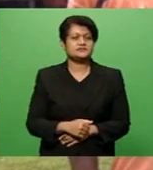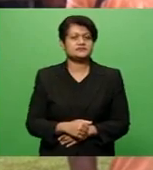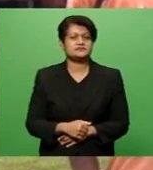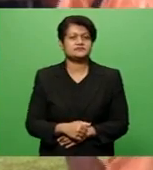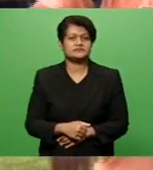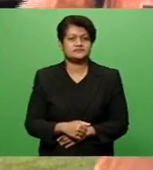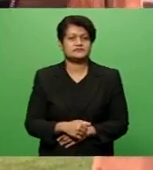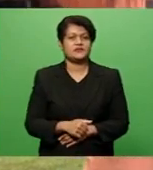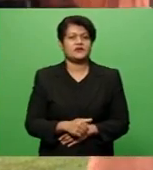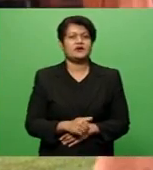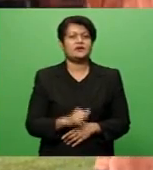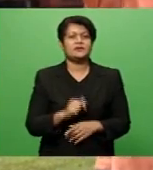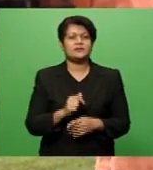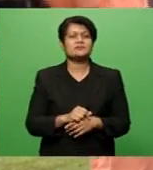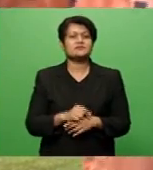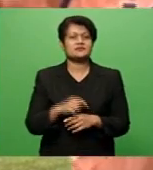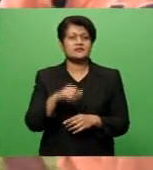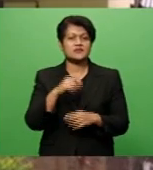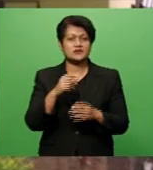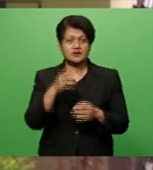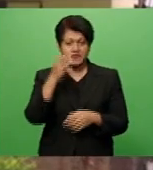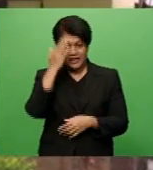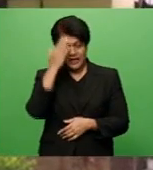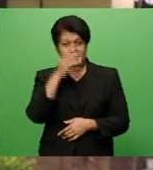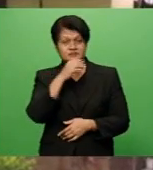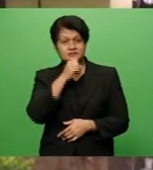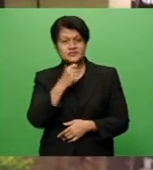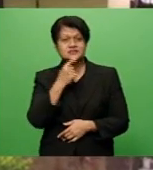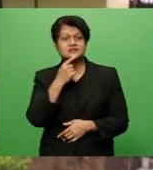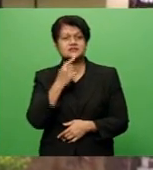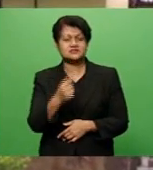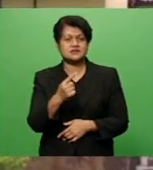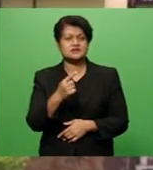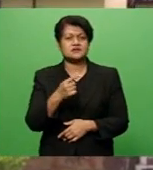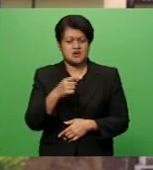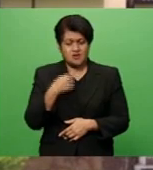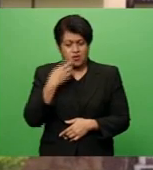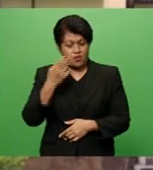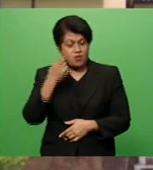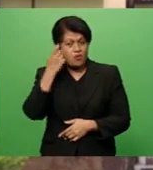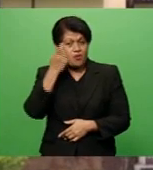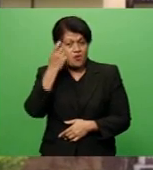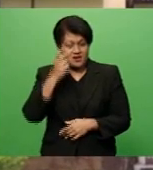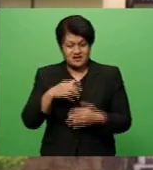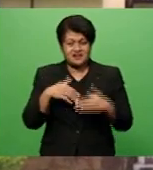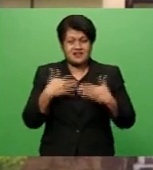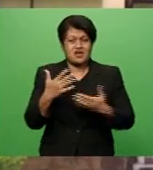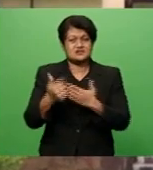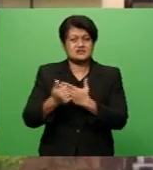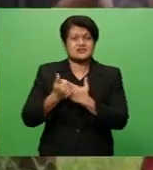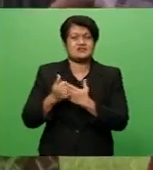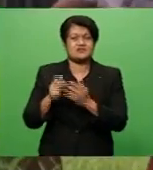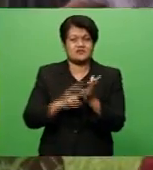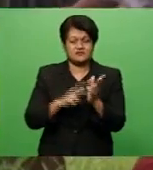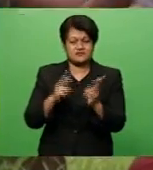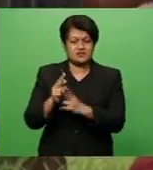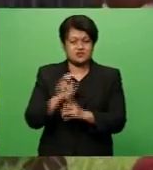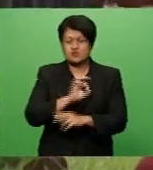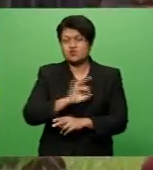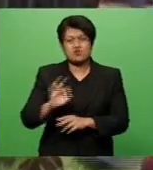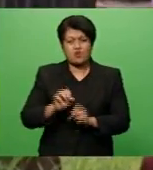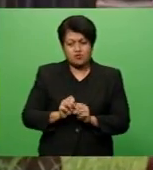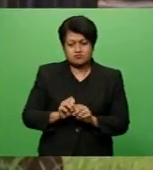Turangani Koro Isoana Tambaleka says his concern now is the safety of villagers and to ensure there is no outbreak